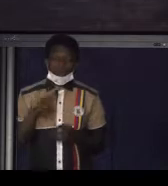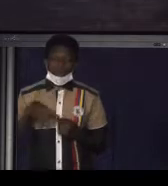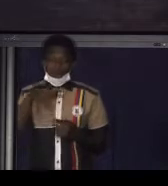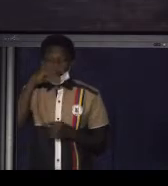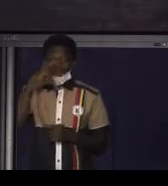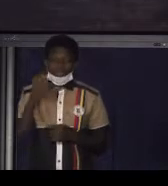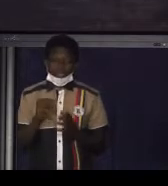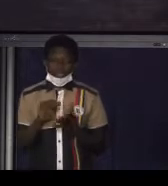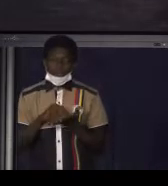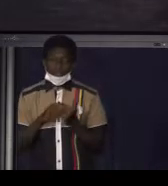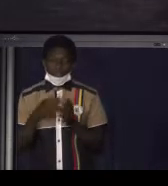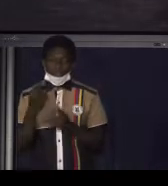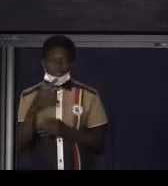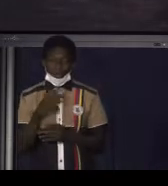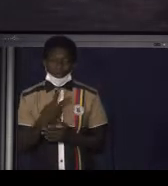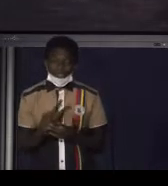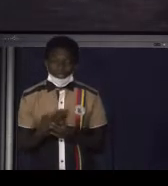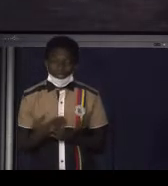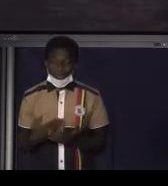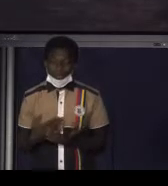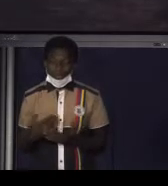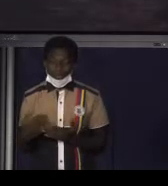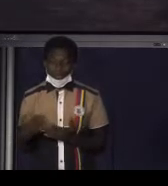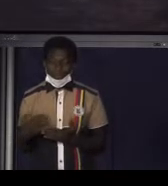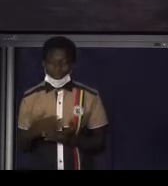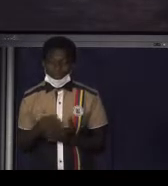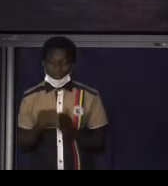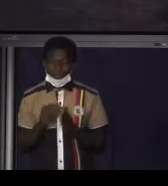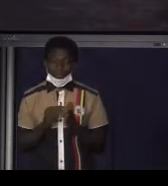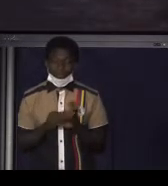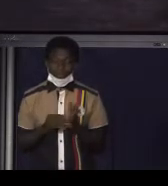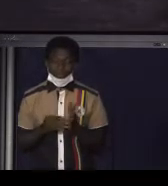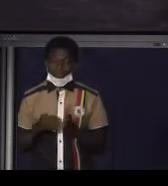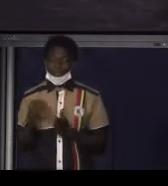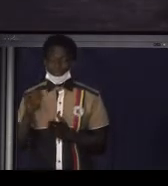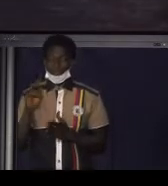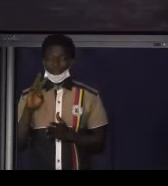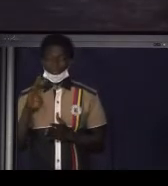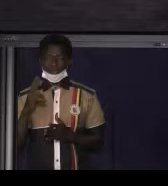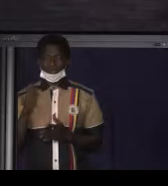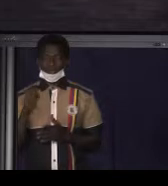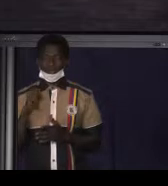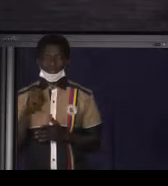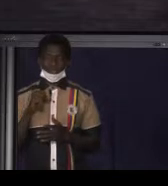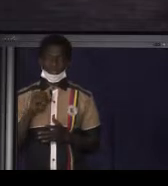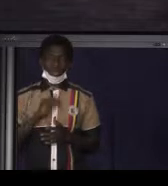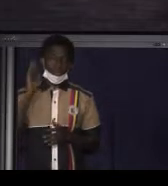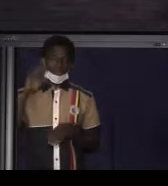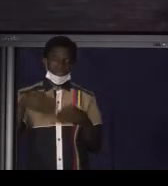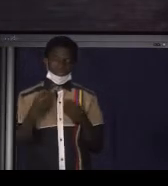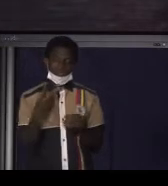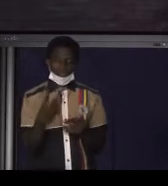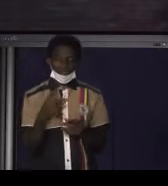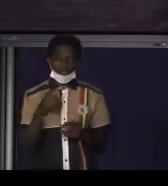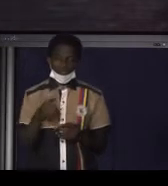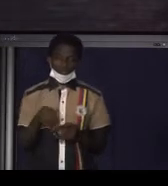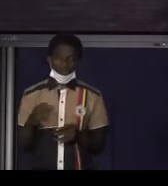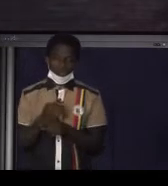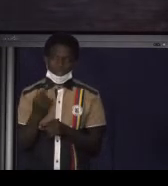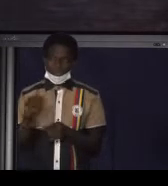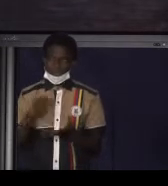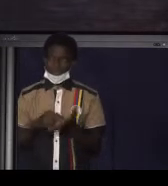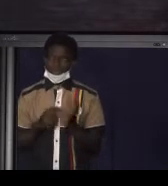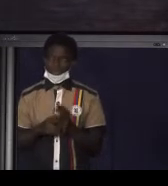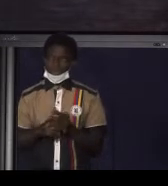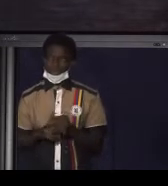you are to find the meaning of the following doubles. I'm going to give you 2 doubles. Find the meaning. Neck